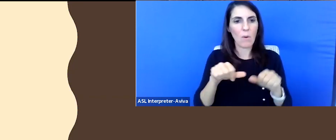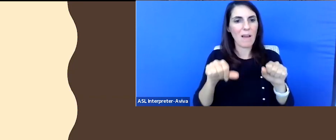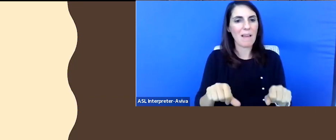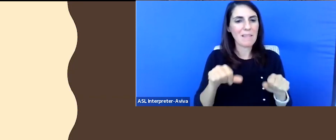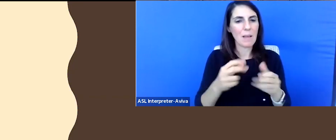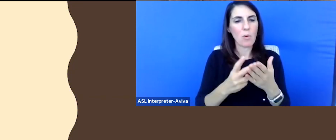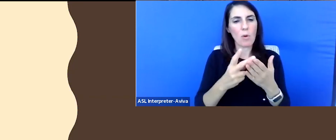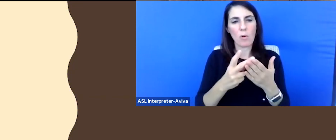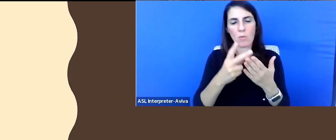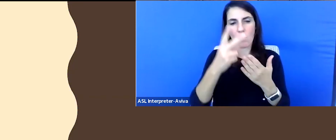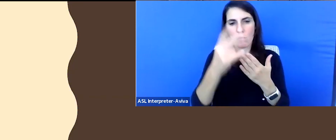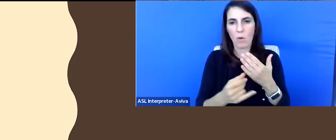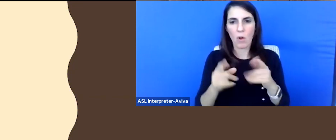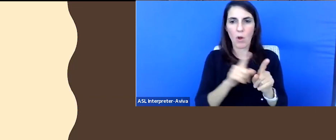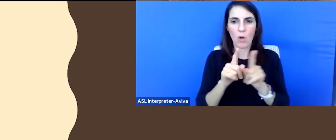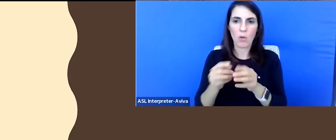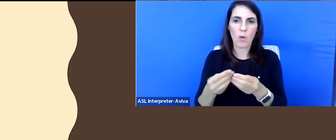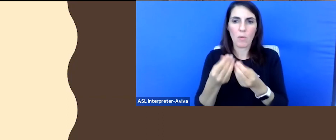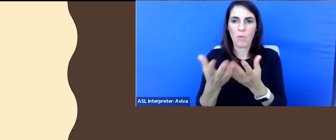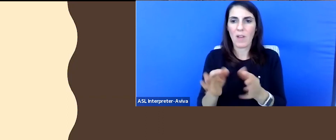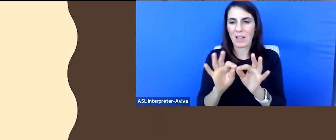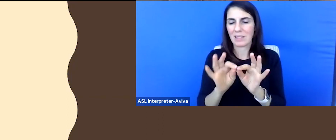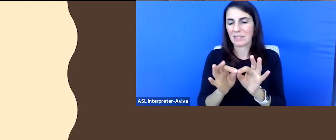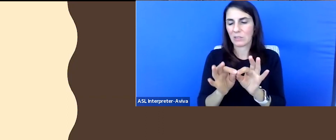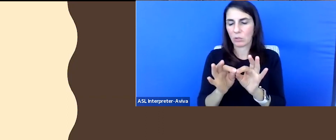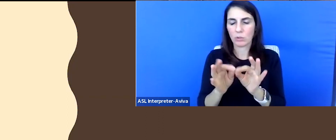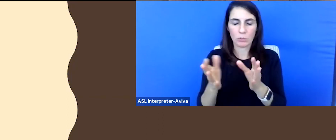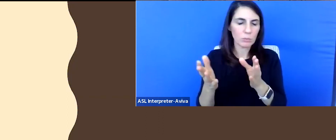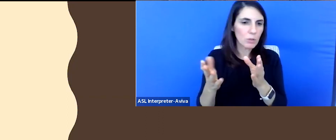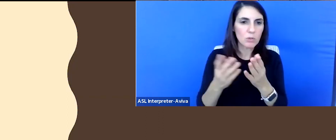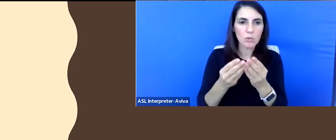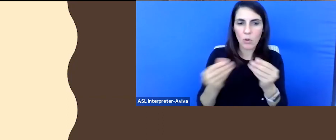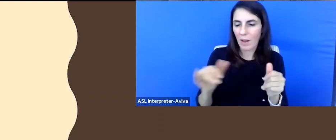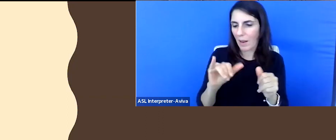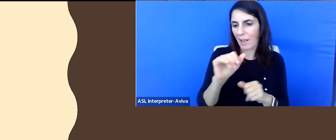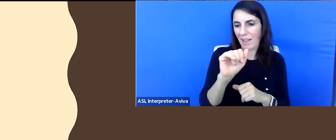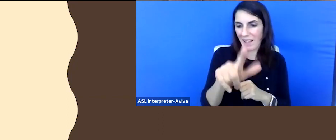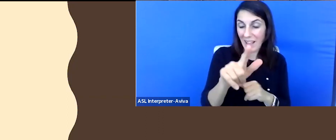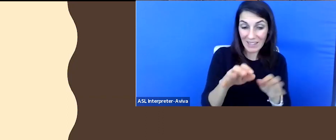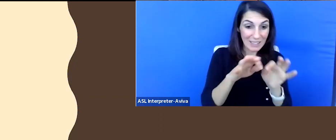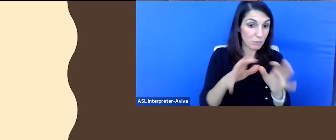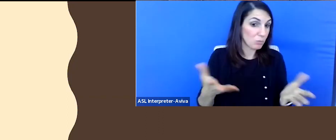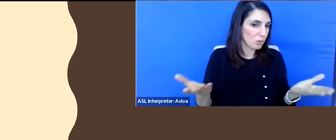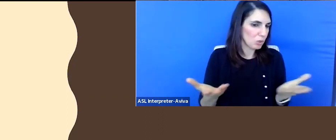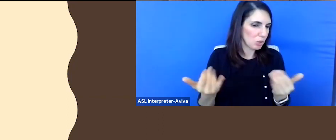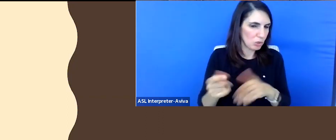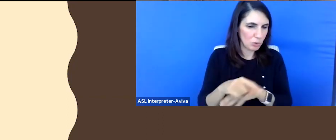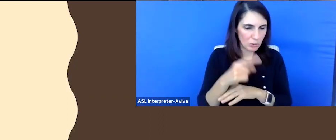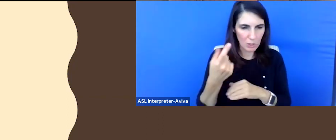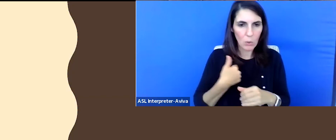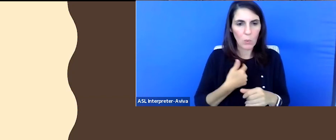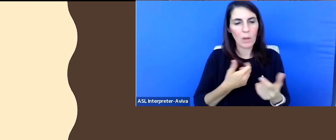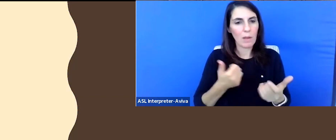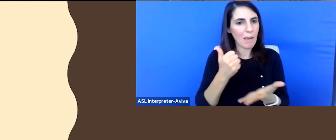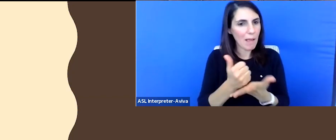we also provide interpreting solutions. So our wonderful American Sign Language interpreters who are here today, we can help coordinate